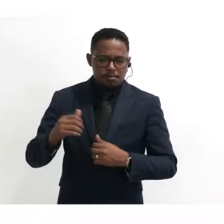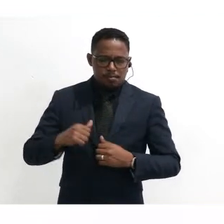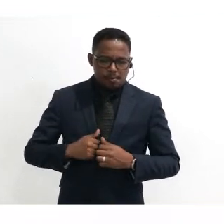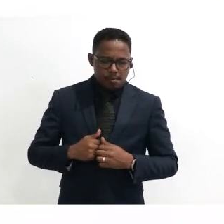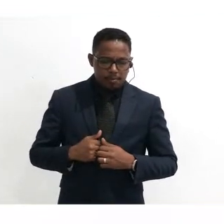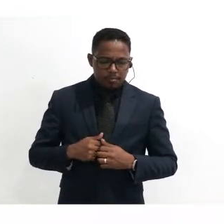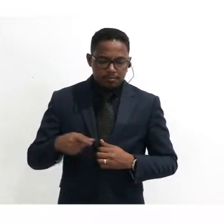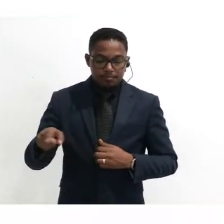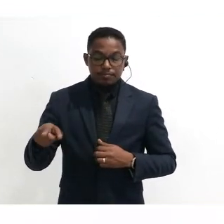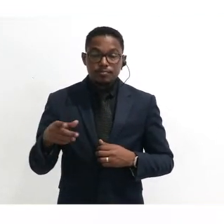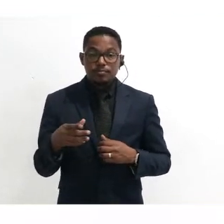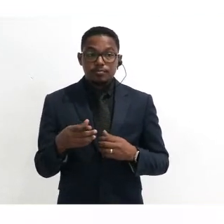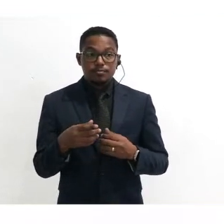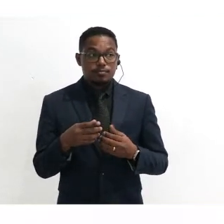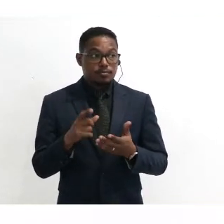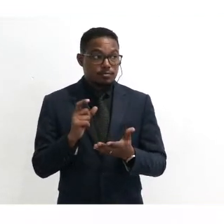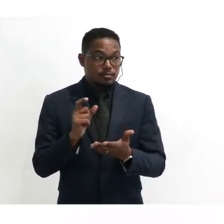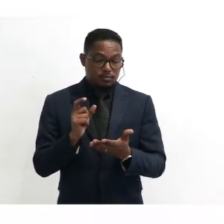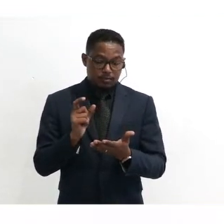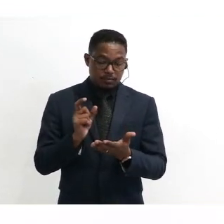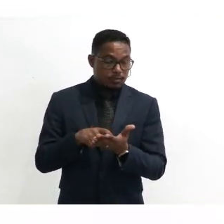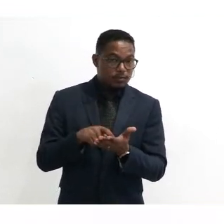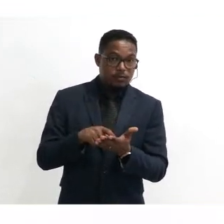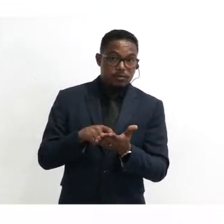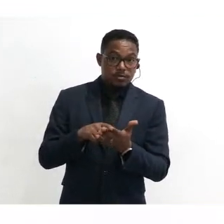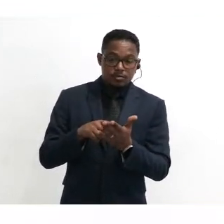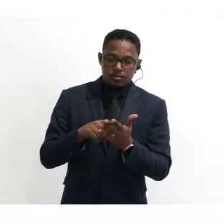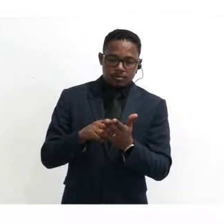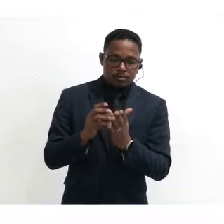yet. This is kind of future looking, but